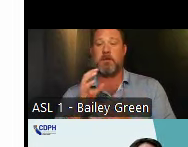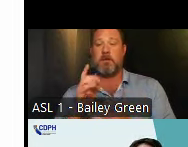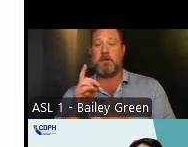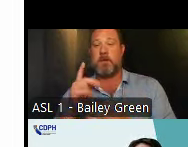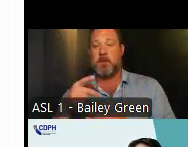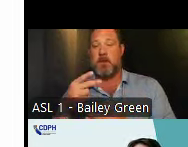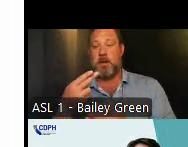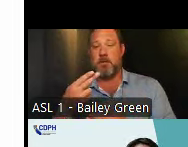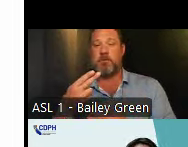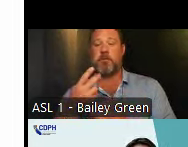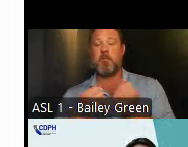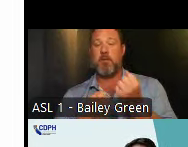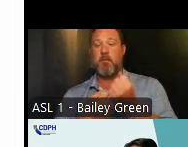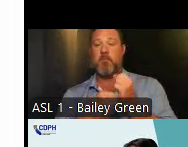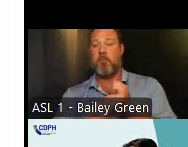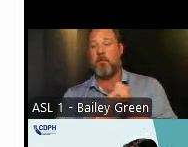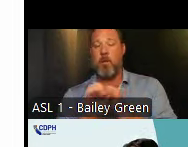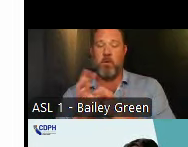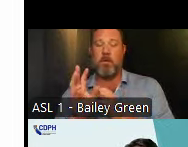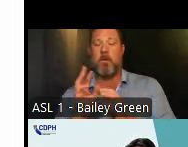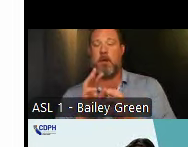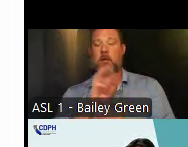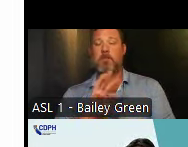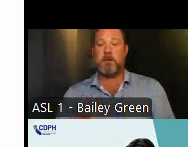the works of promoting the website.